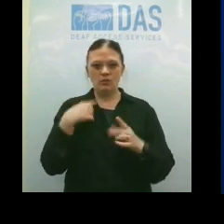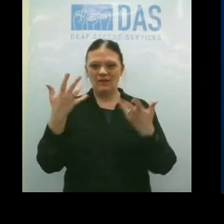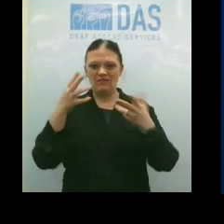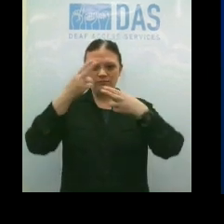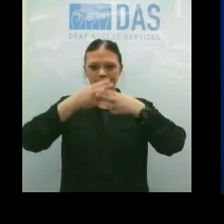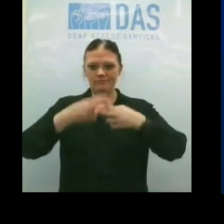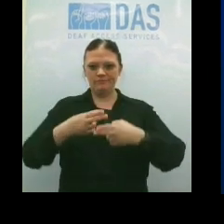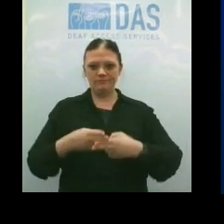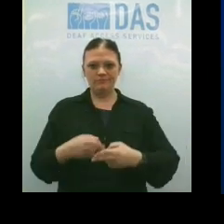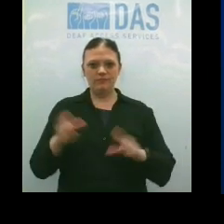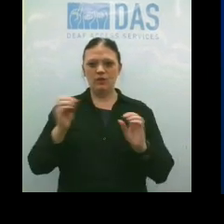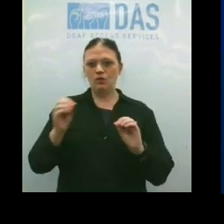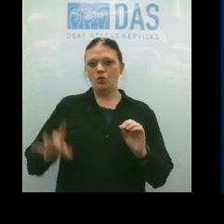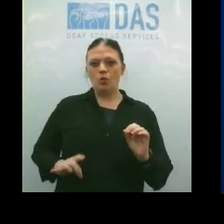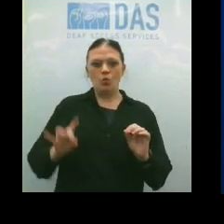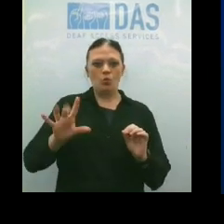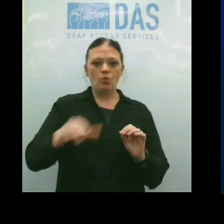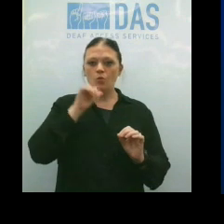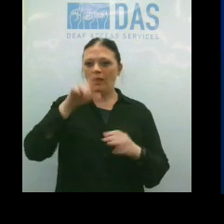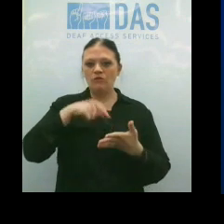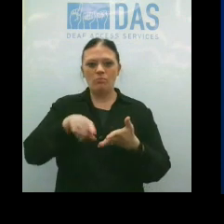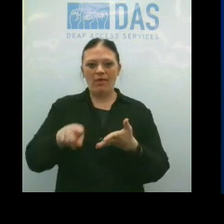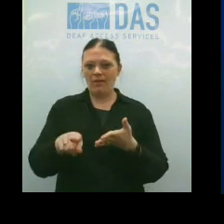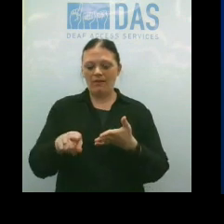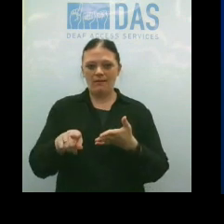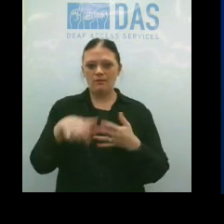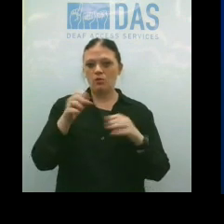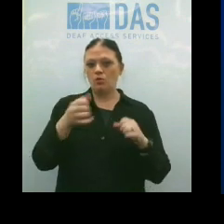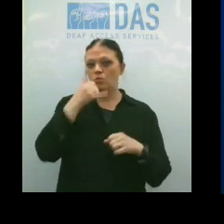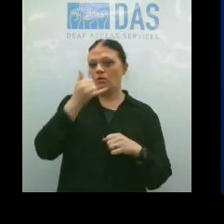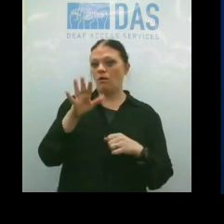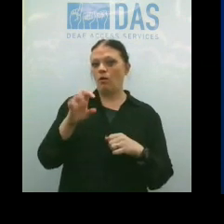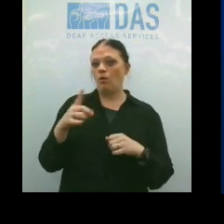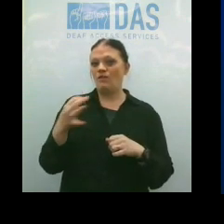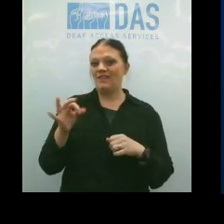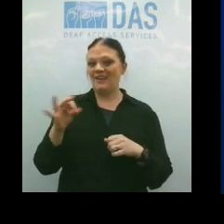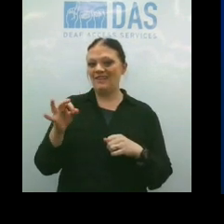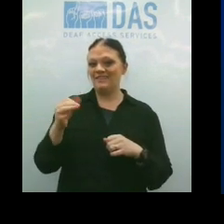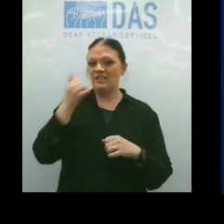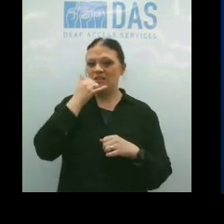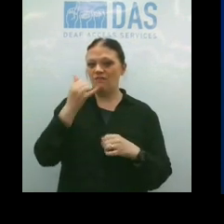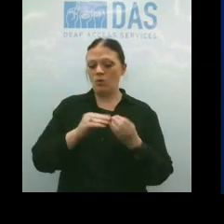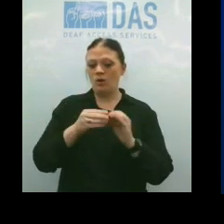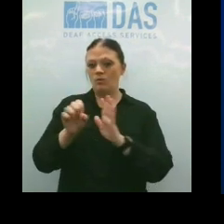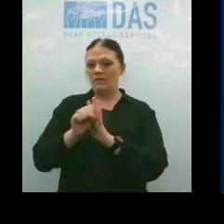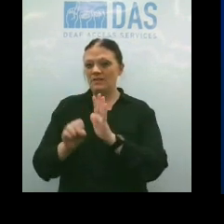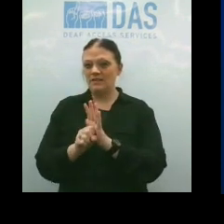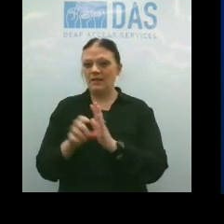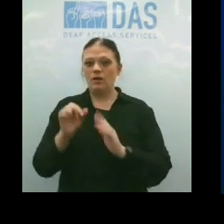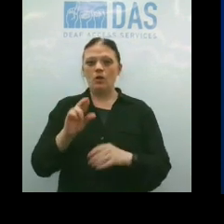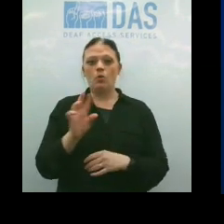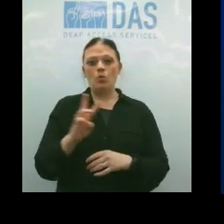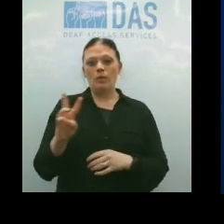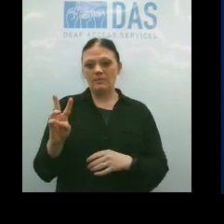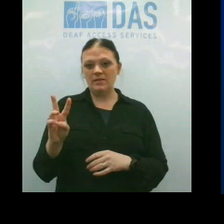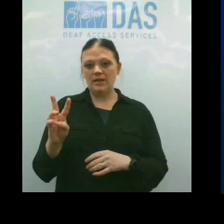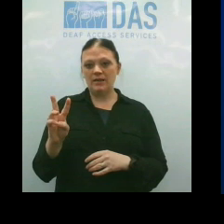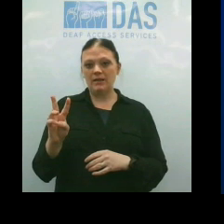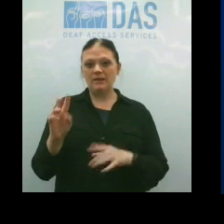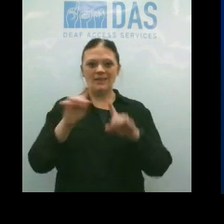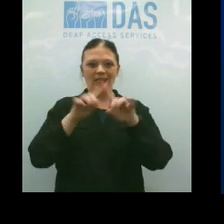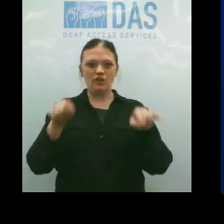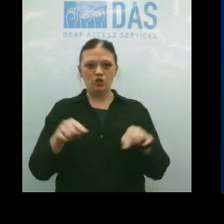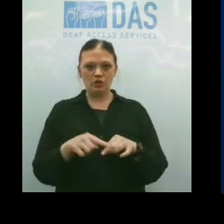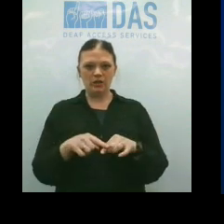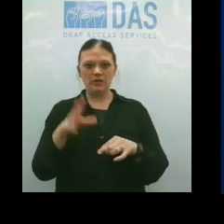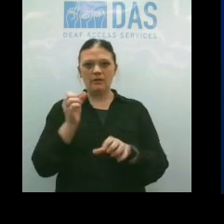named, that there's no out-of-pocket costs. So you can call the COVID-19 hotline at the state or go on to their website that's on the